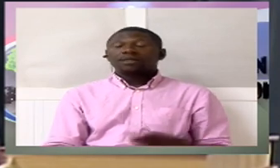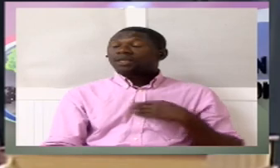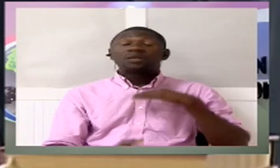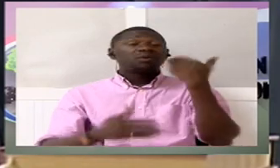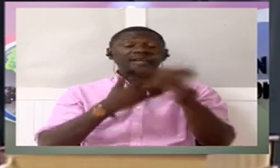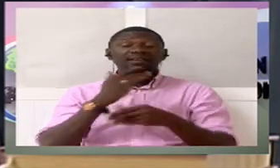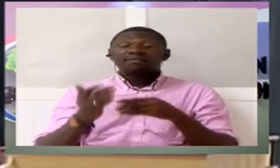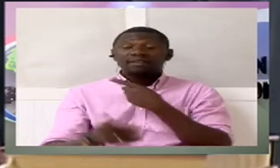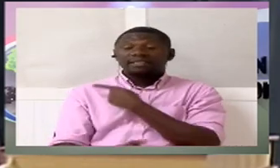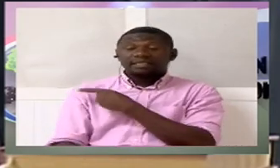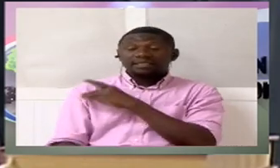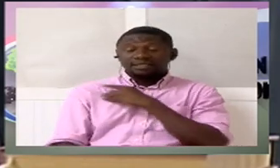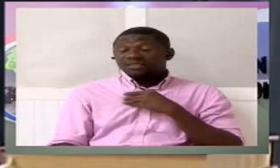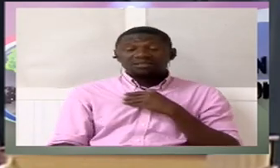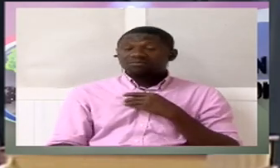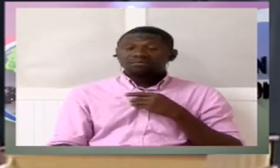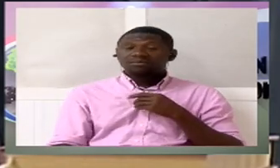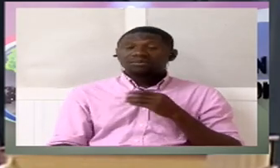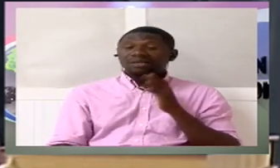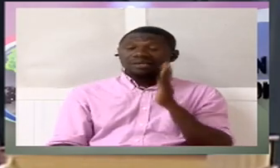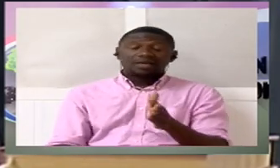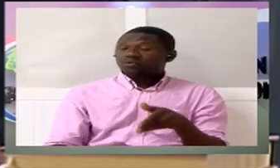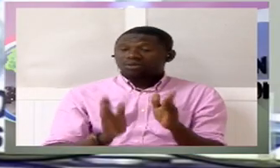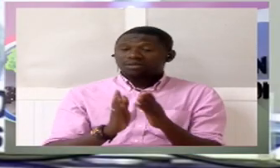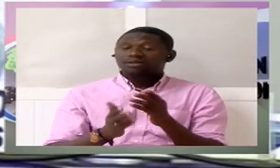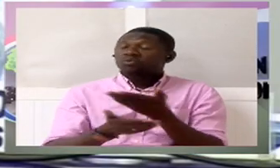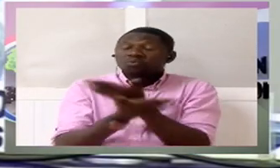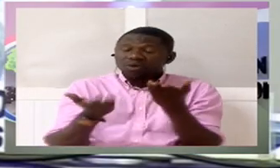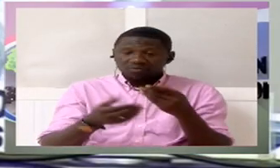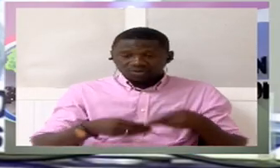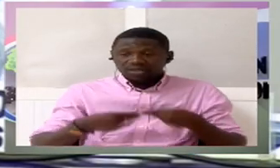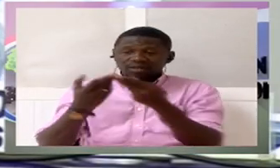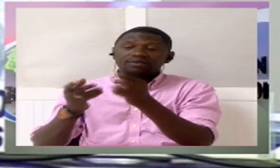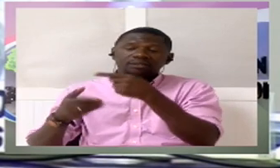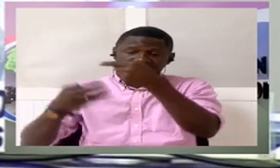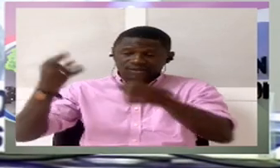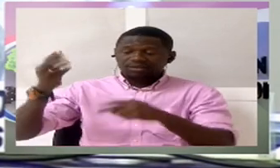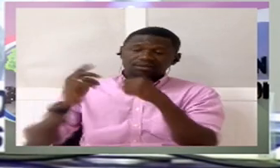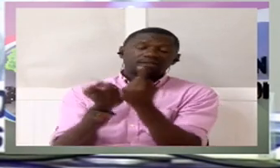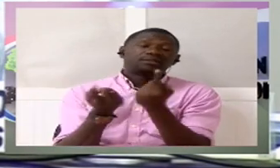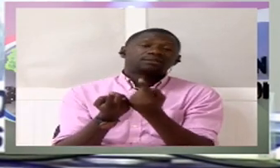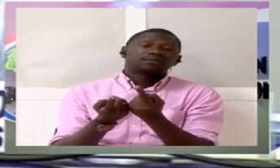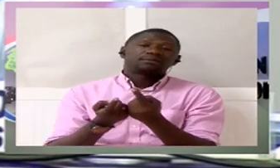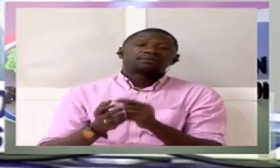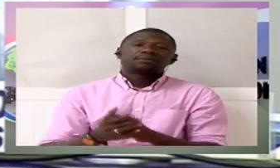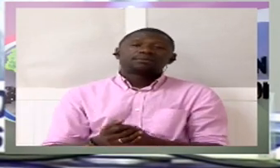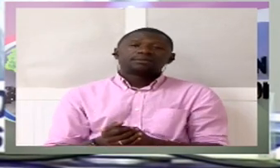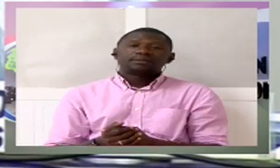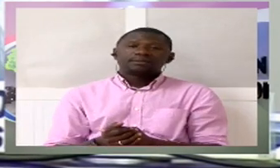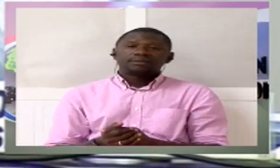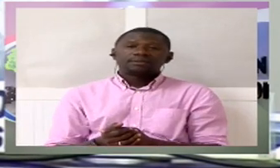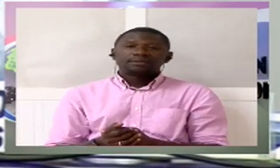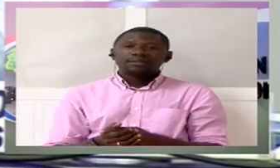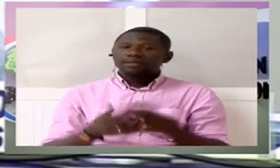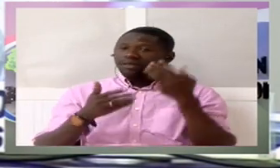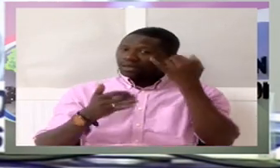not treat him decently. And that was the reason why we did these things. In a sense, Madam Witness, you're telling us that you had to bribe